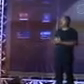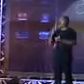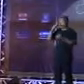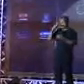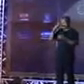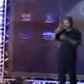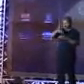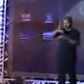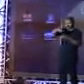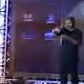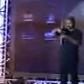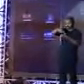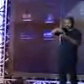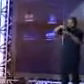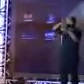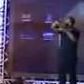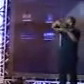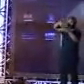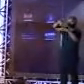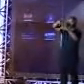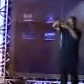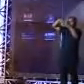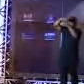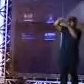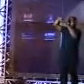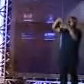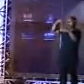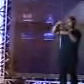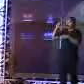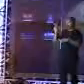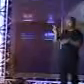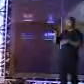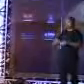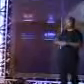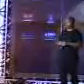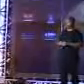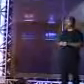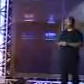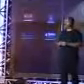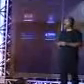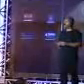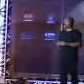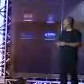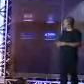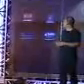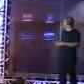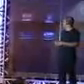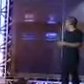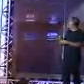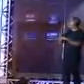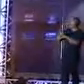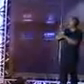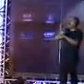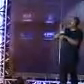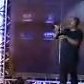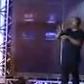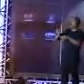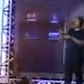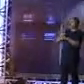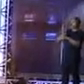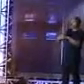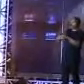country. So I could have put 150 or 170 discs, but there's just 2.